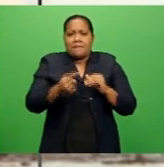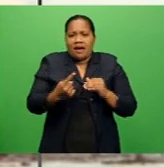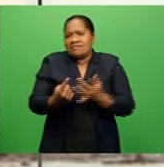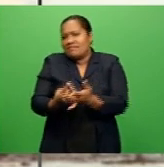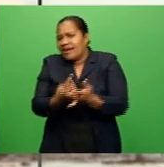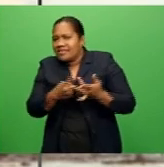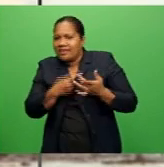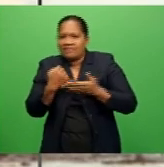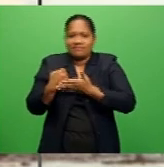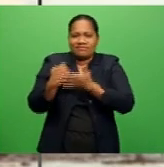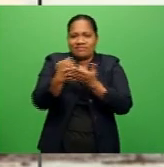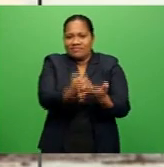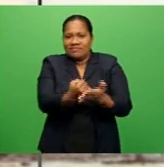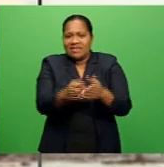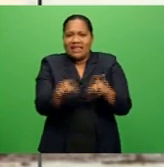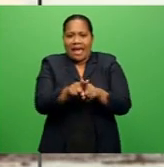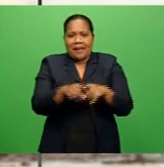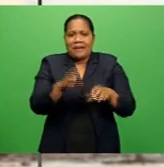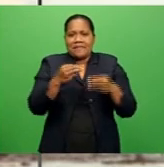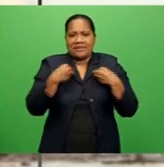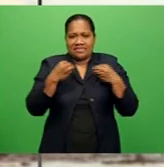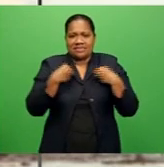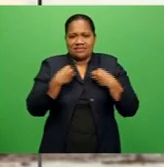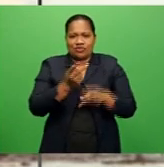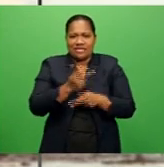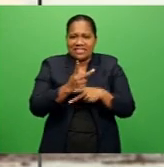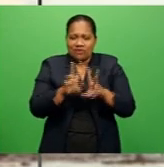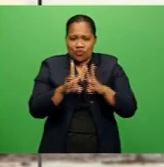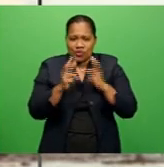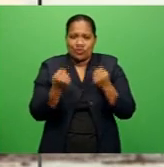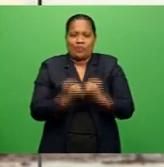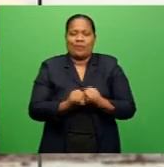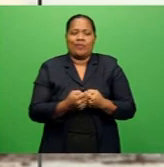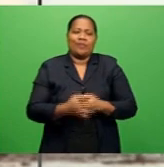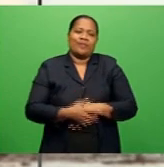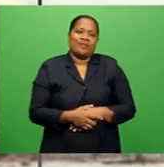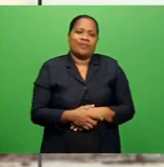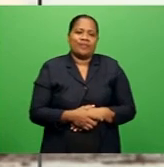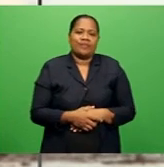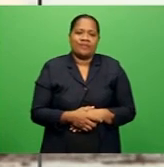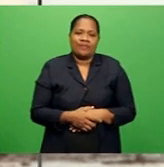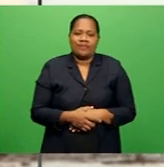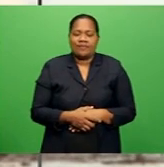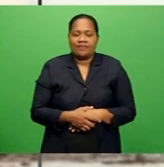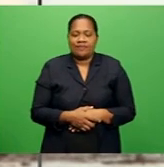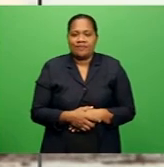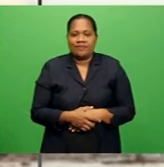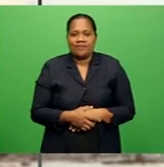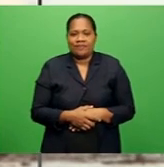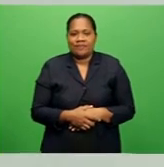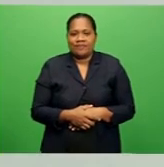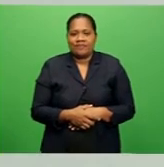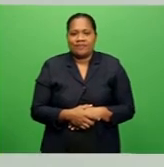other forms of assistance such as business productivity workshops. Josaina Nunga has more.